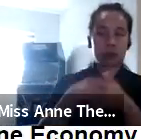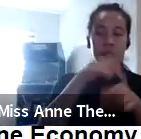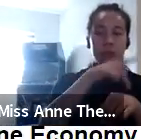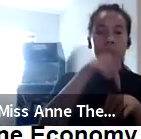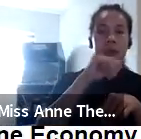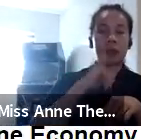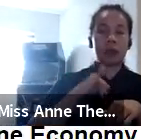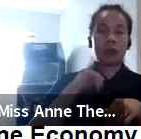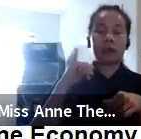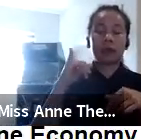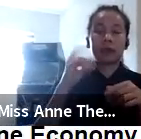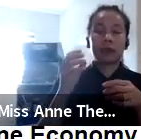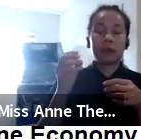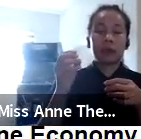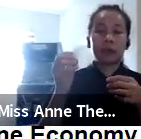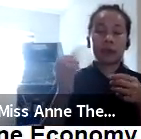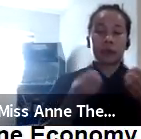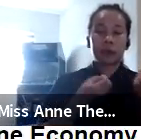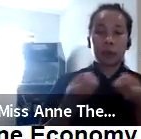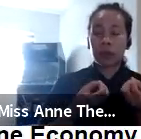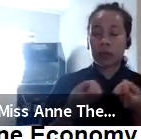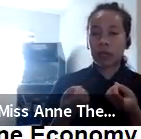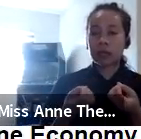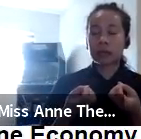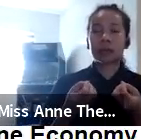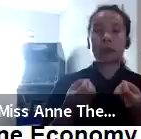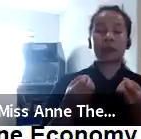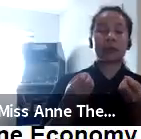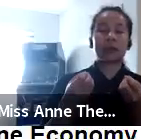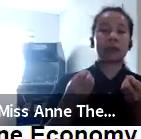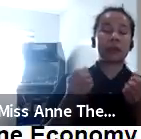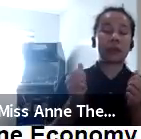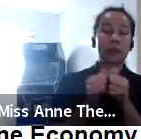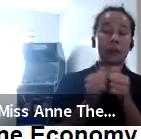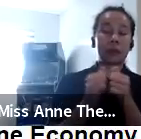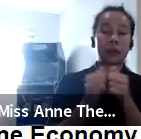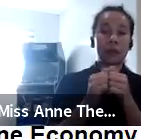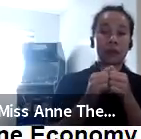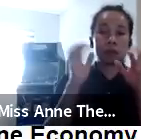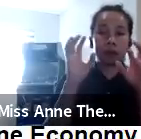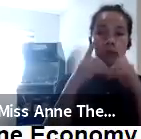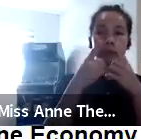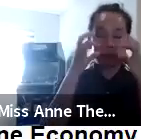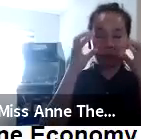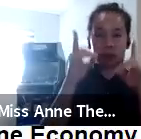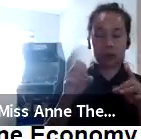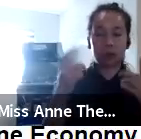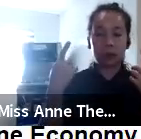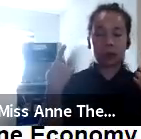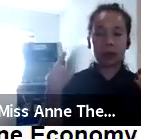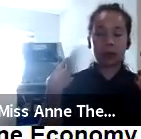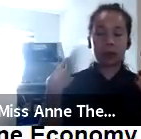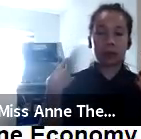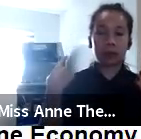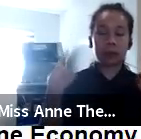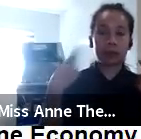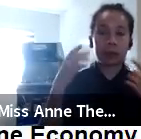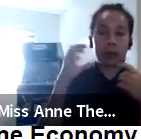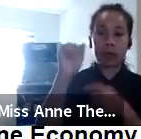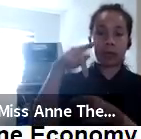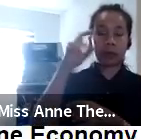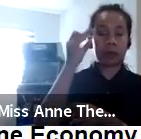organized, together with the Department of Education, I have organized the APEC Future of Education